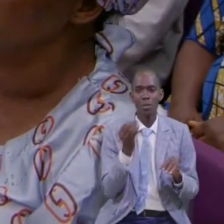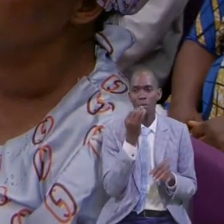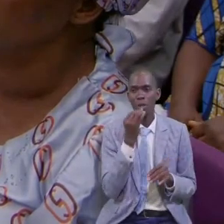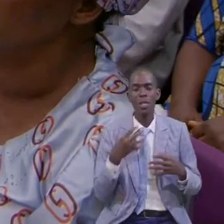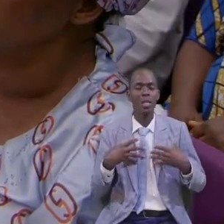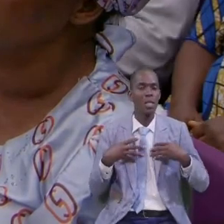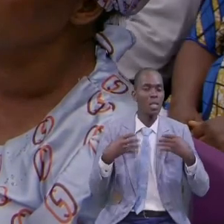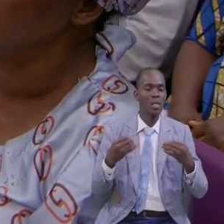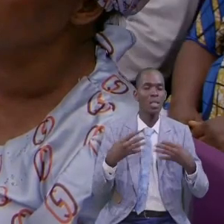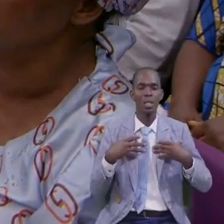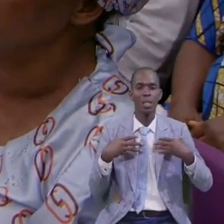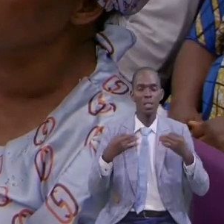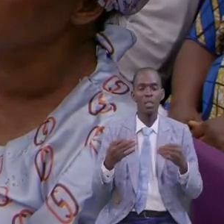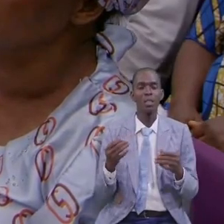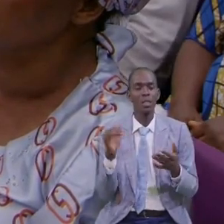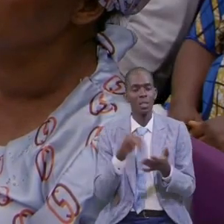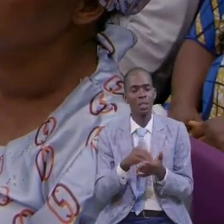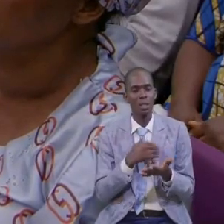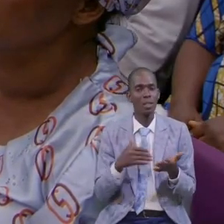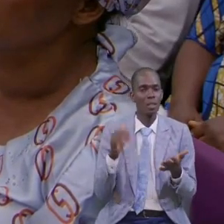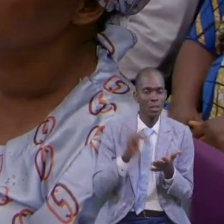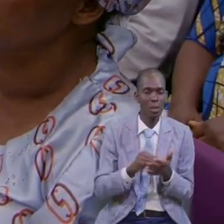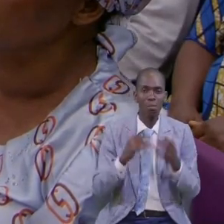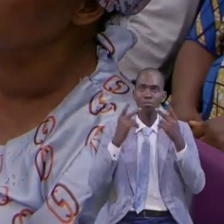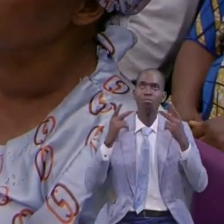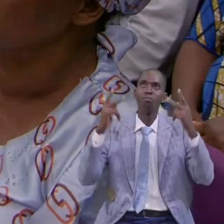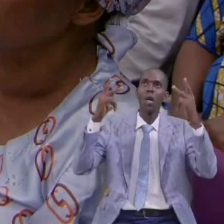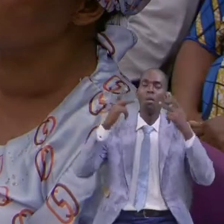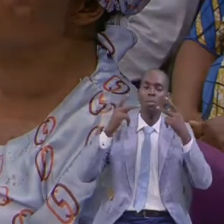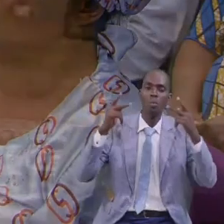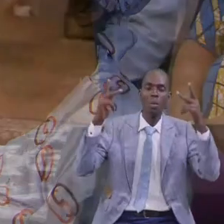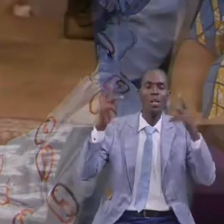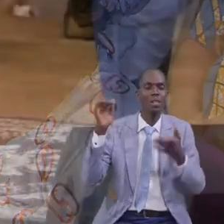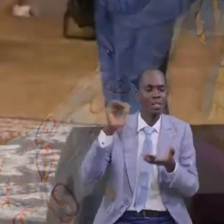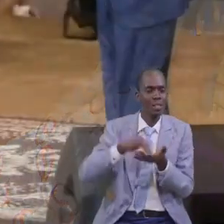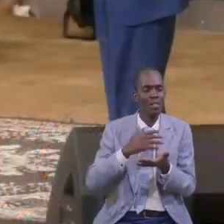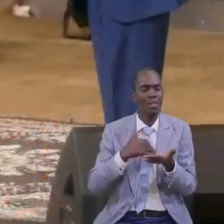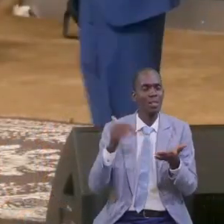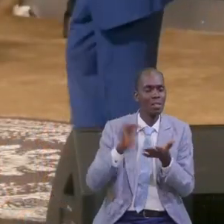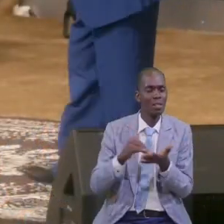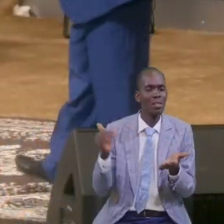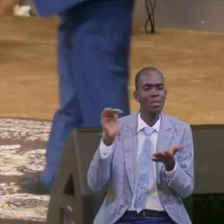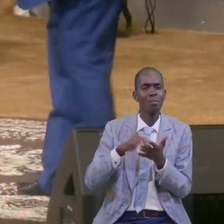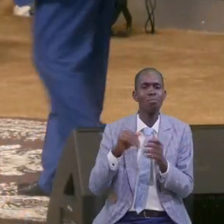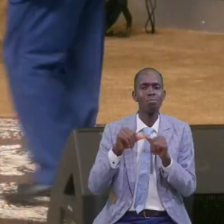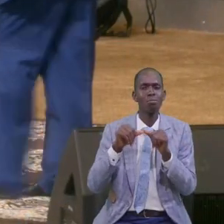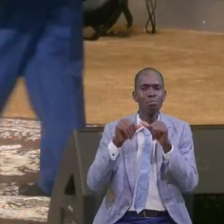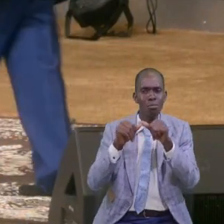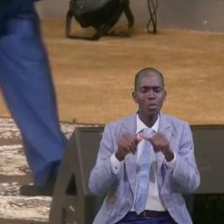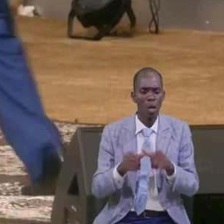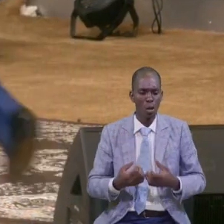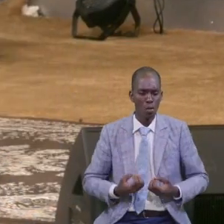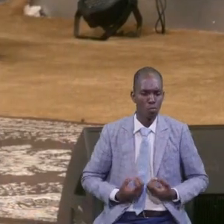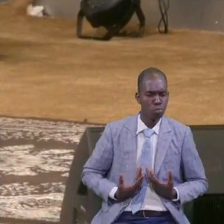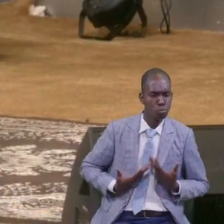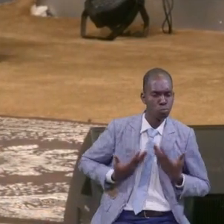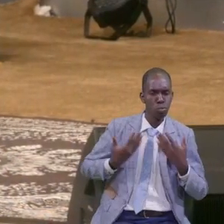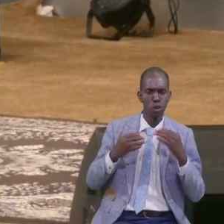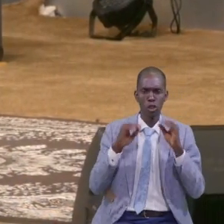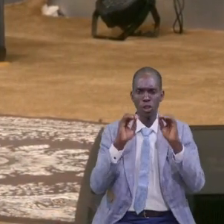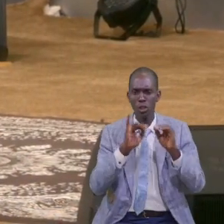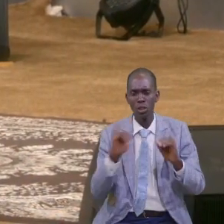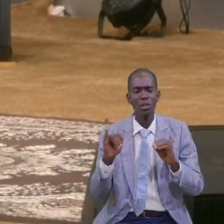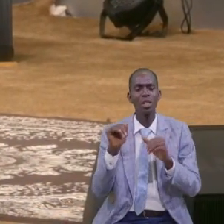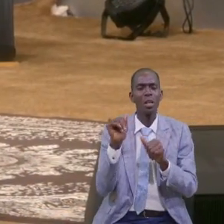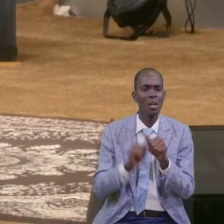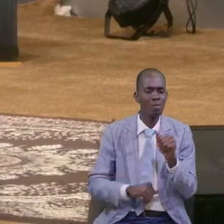over and over and over, prosperity over and over and over, motivational talk